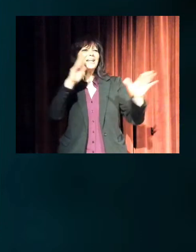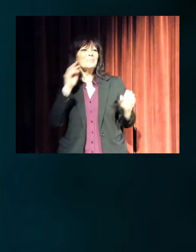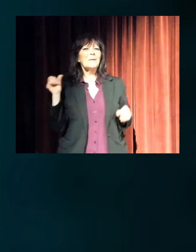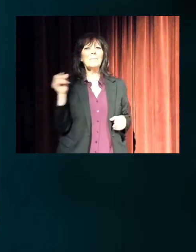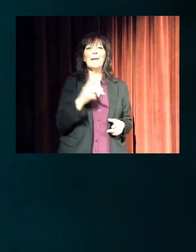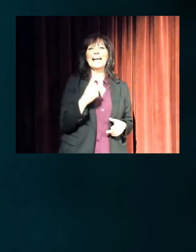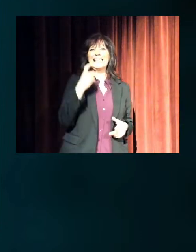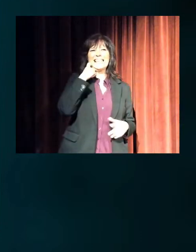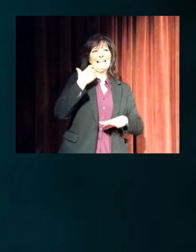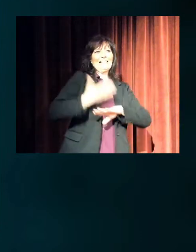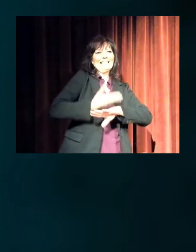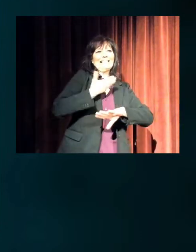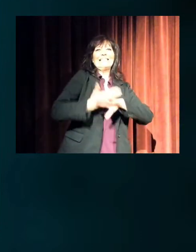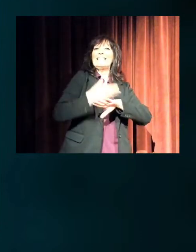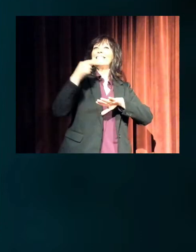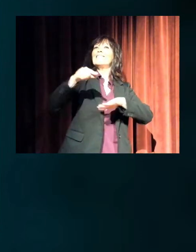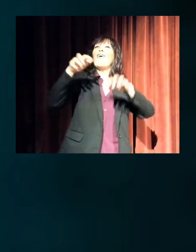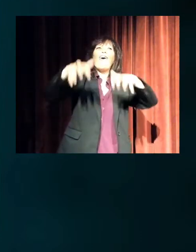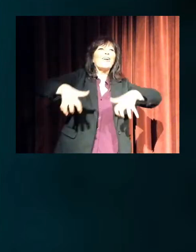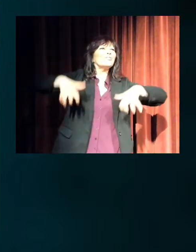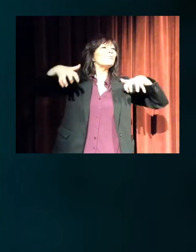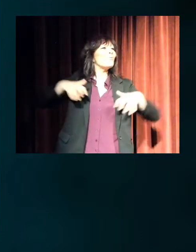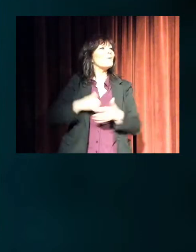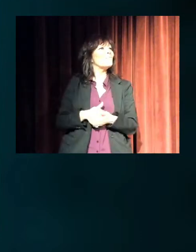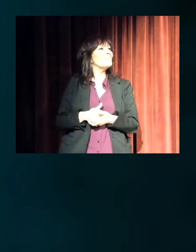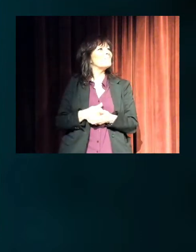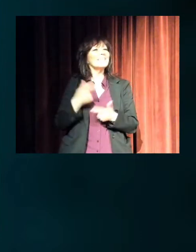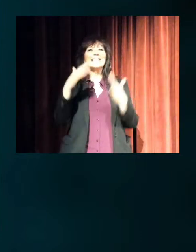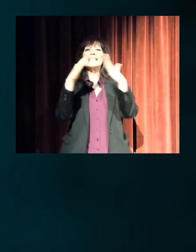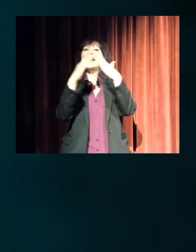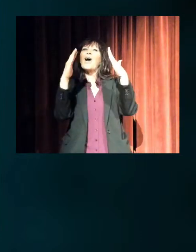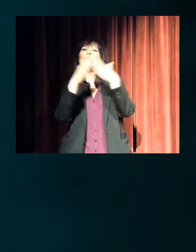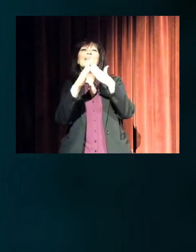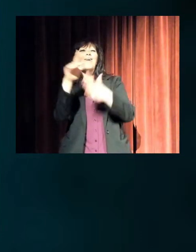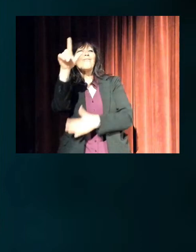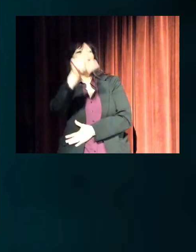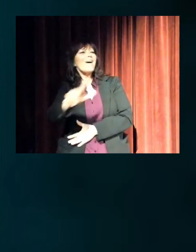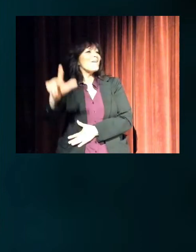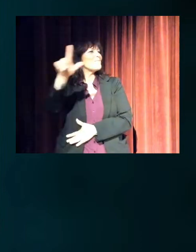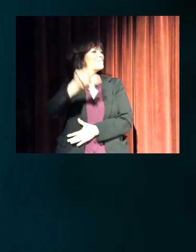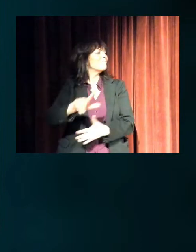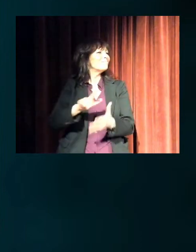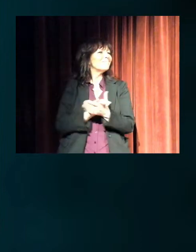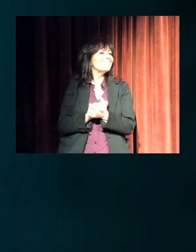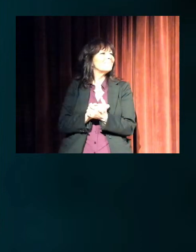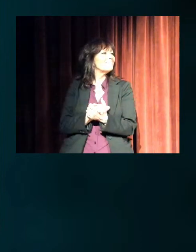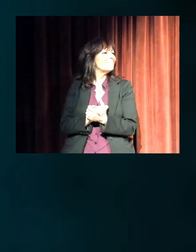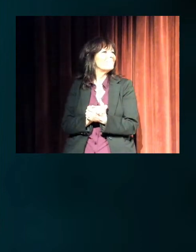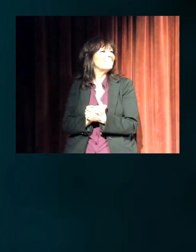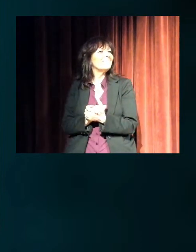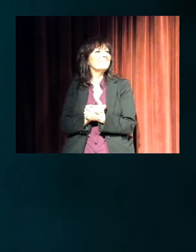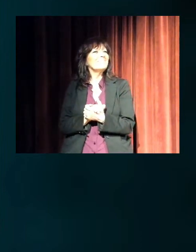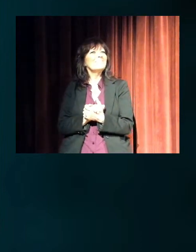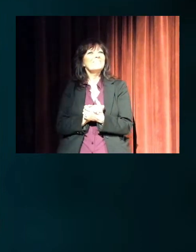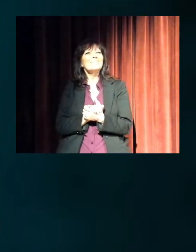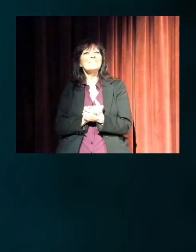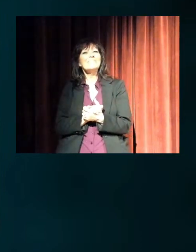at the recently renovated Mason O. Damon Auditorium in the downtown branch of the Buffalo and Erie County Public